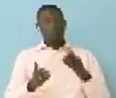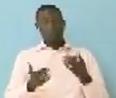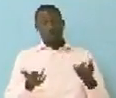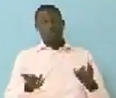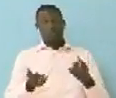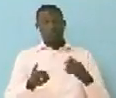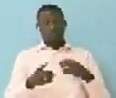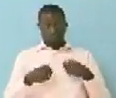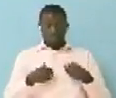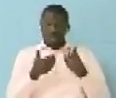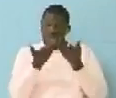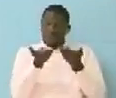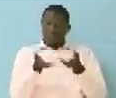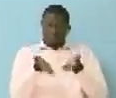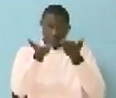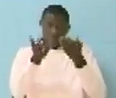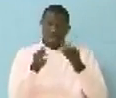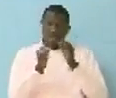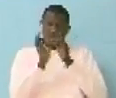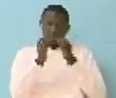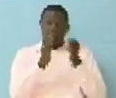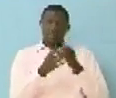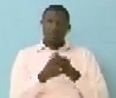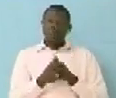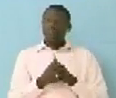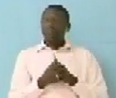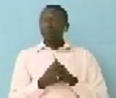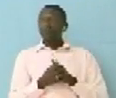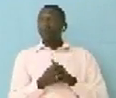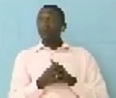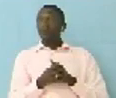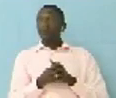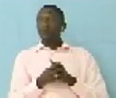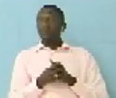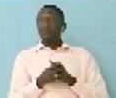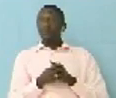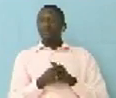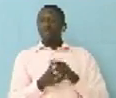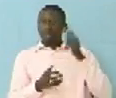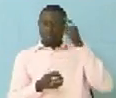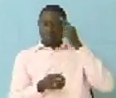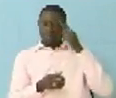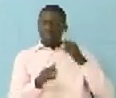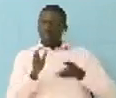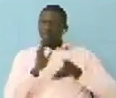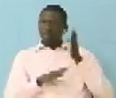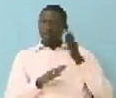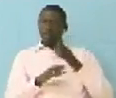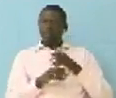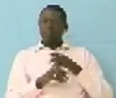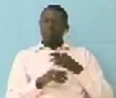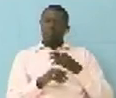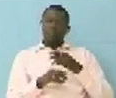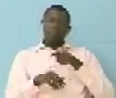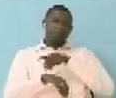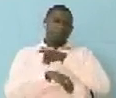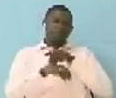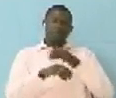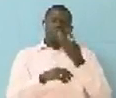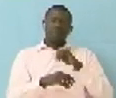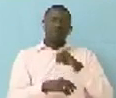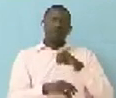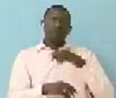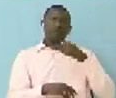But I would indulge you, go ahead. I think we have passed that stage of Alaji Martin slapping him. I've given my response to that already.